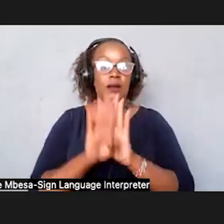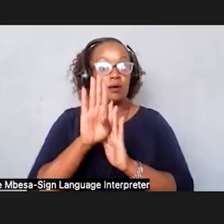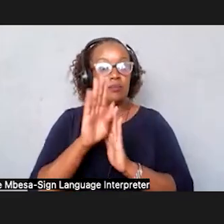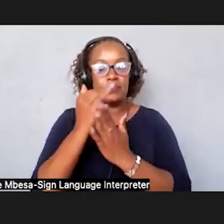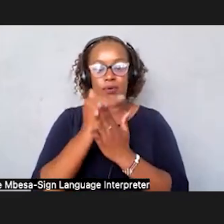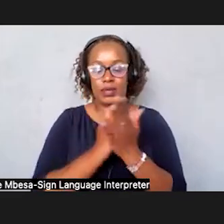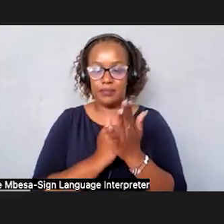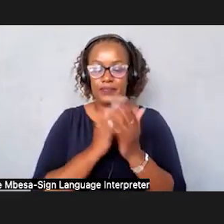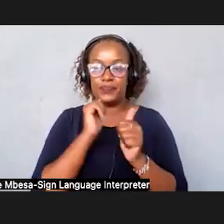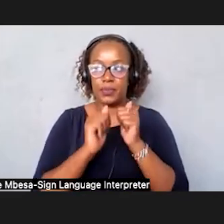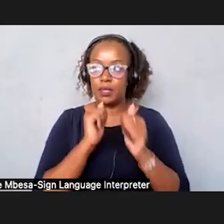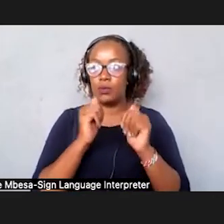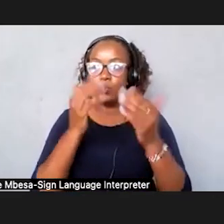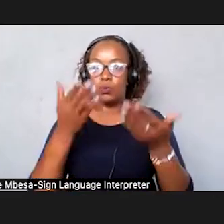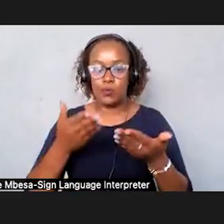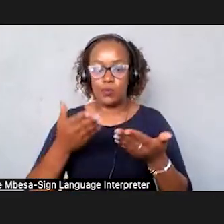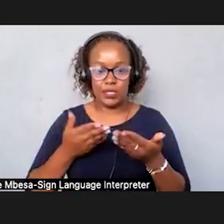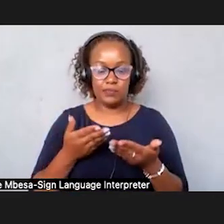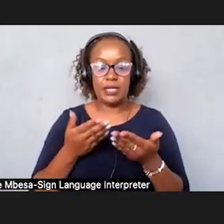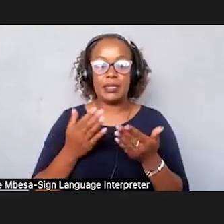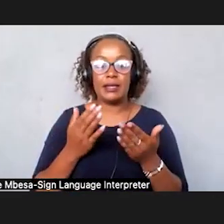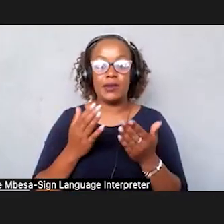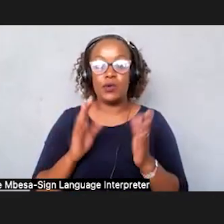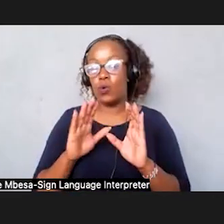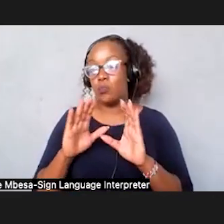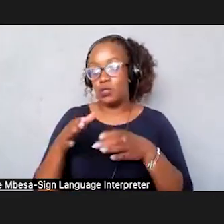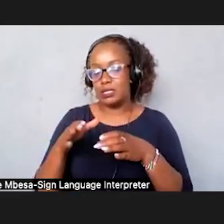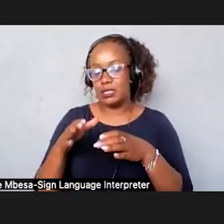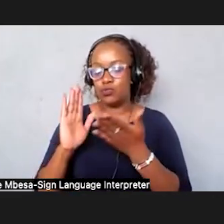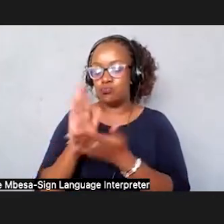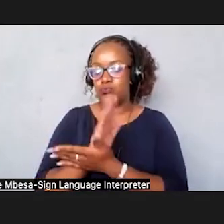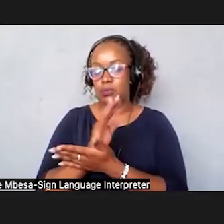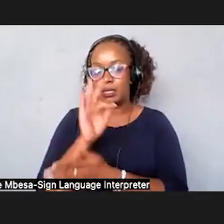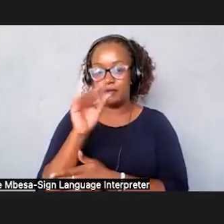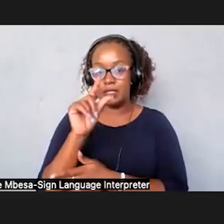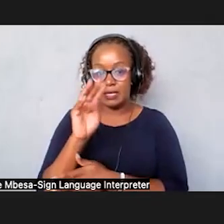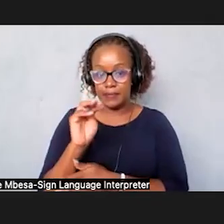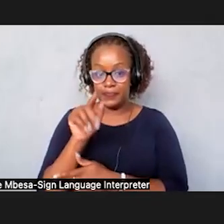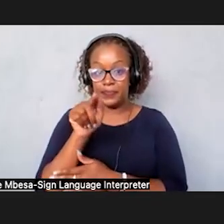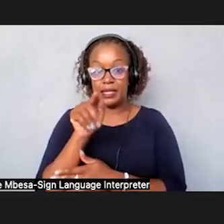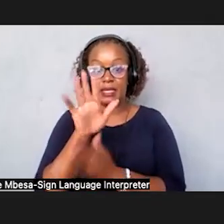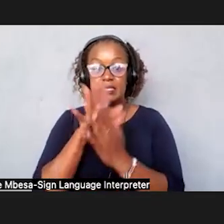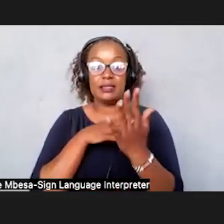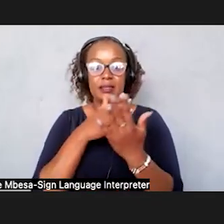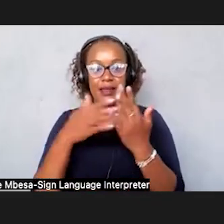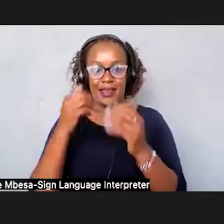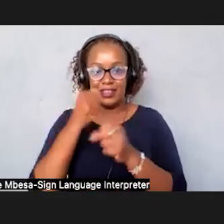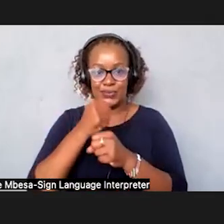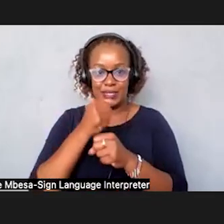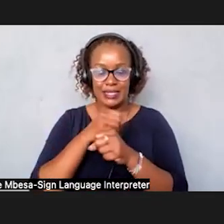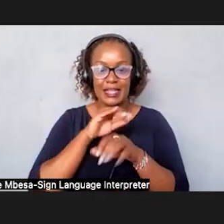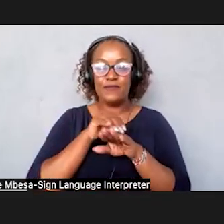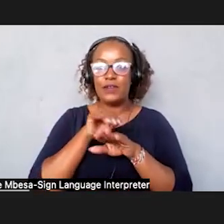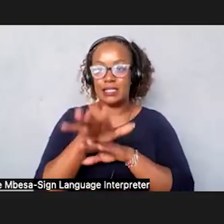communities closer to ending FGM. And then the network is actively working to influence policy